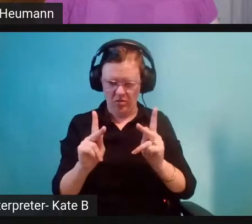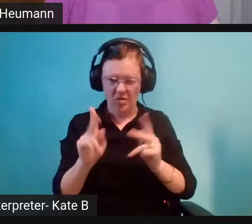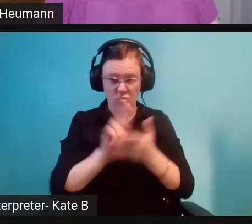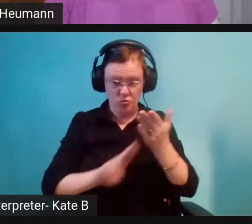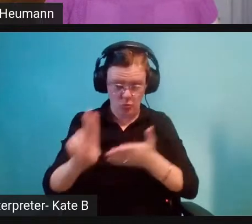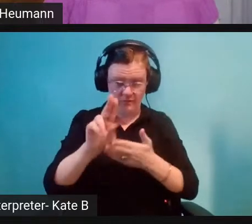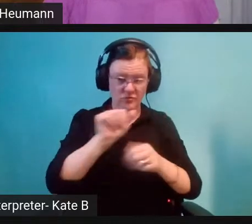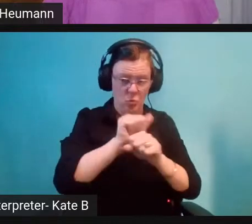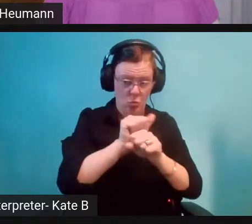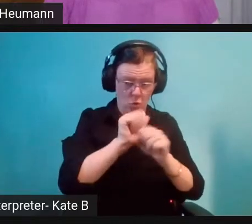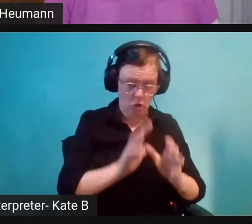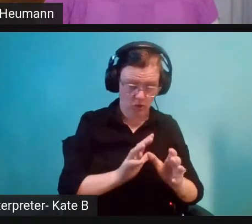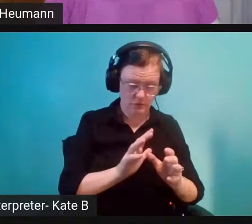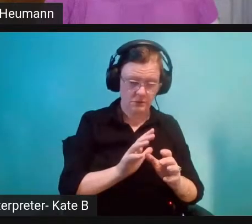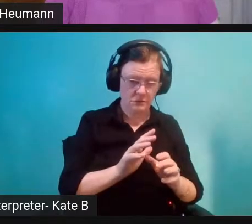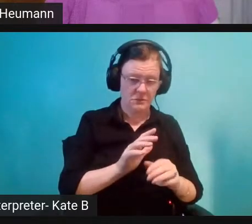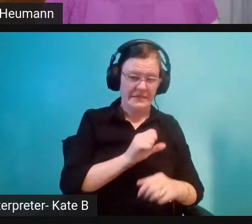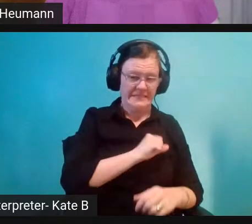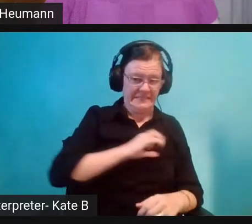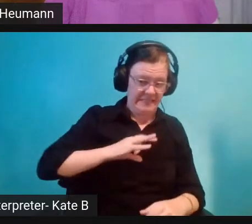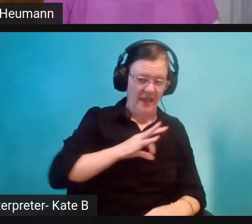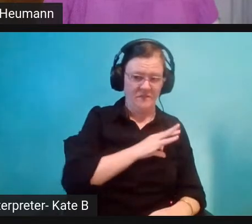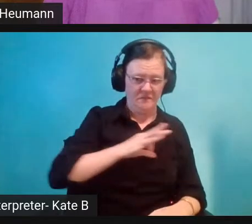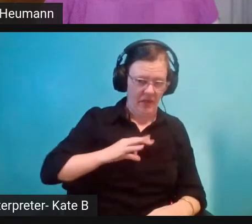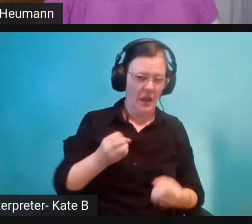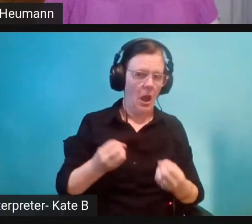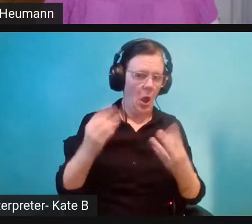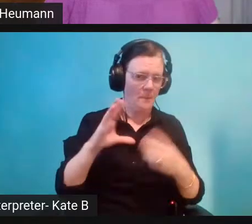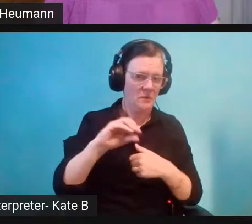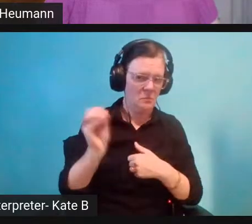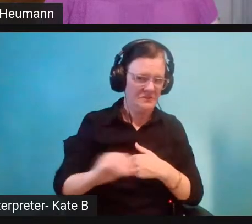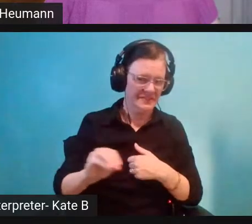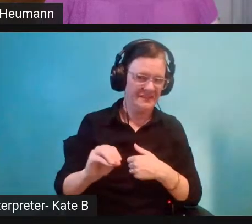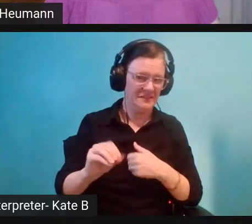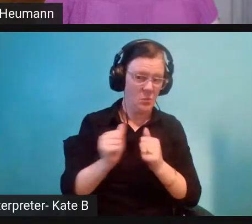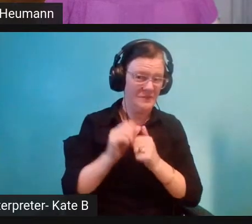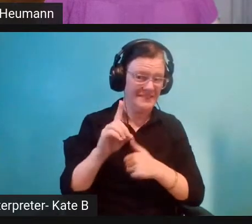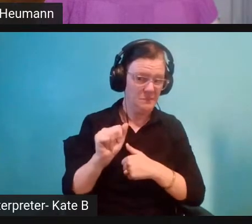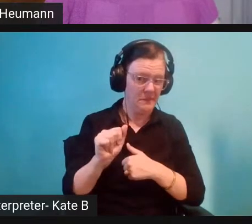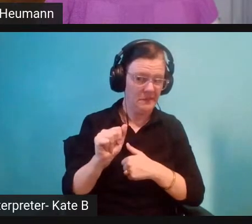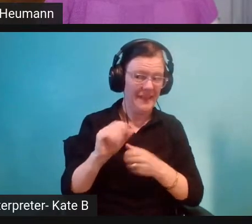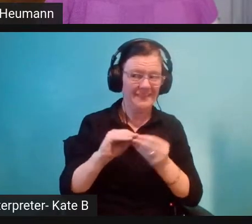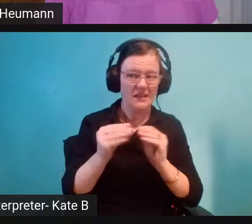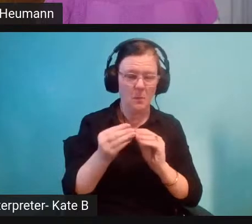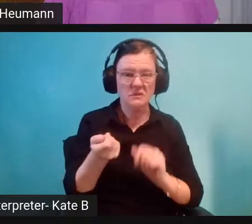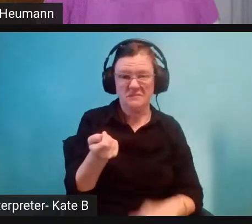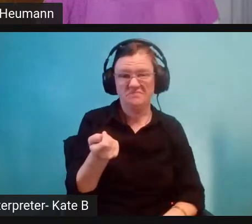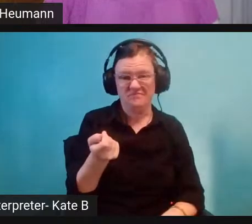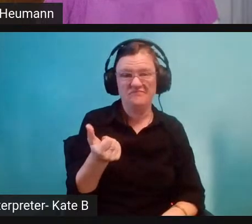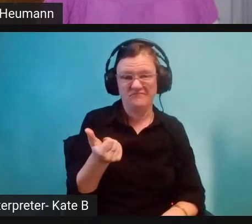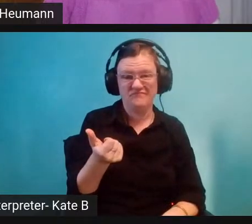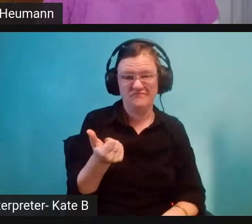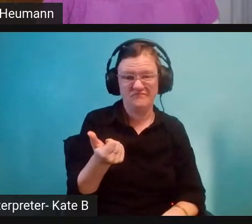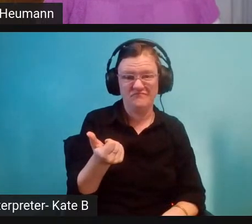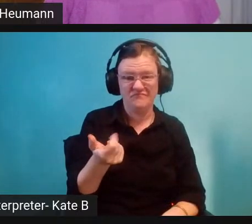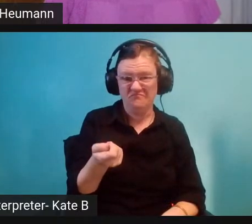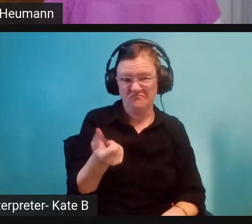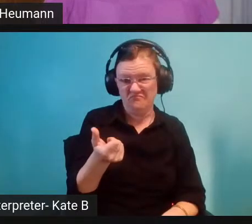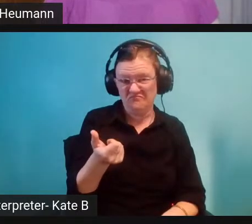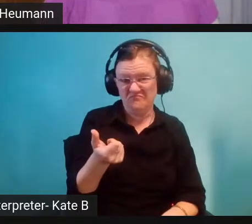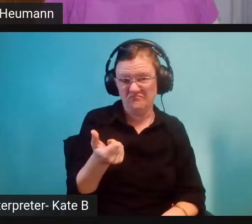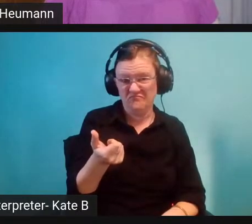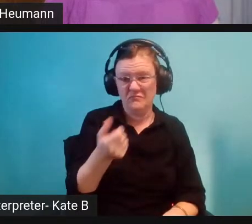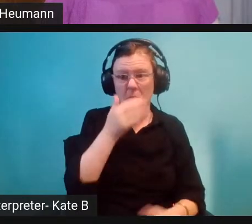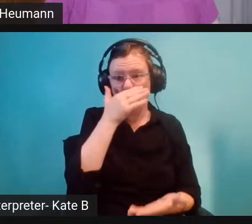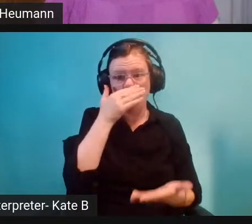disabled faculty on college campuses, the numbers that are reporting are very low. Now, they may really be